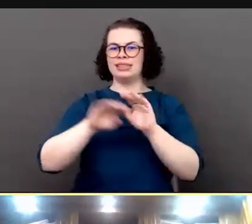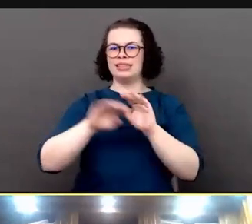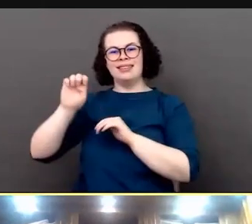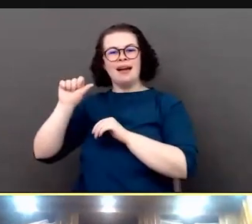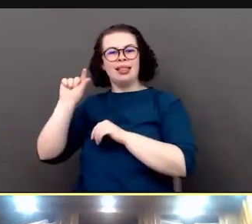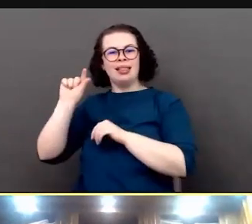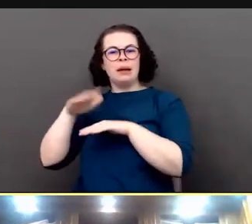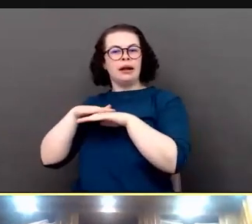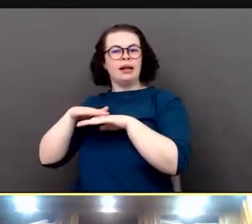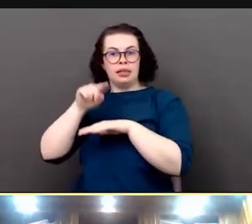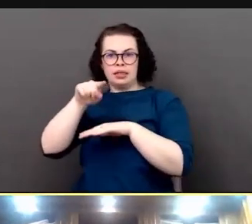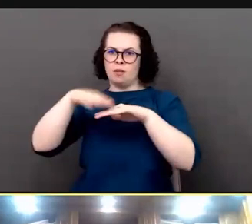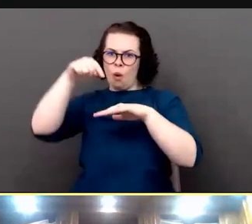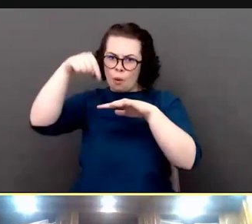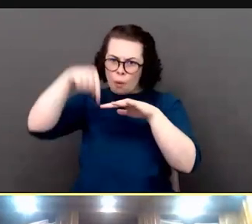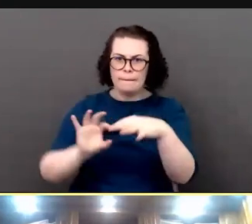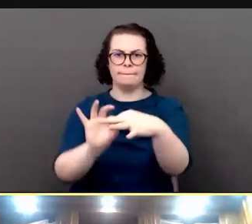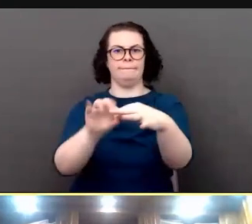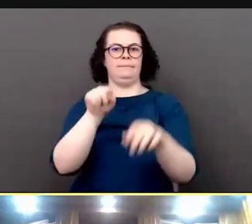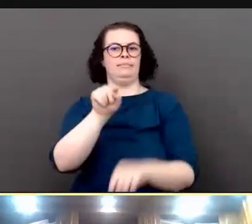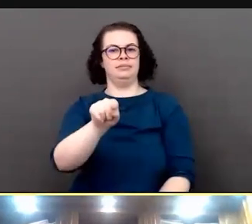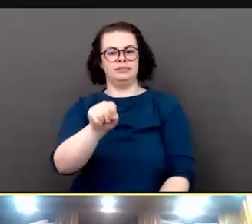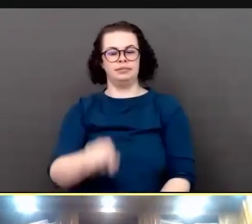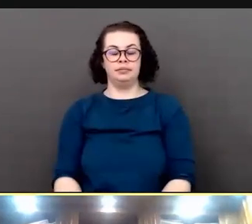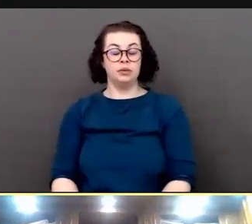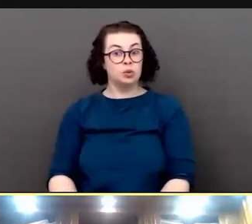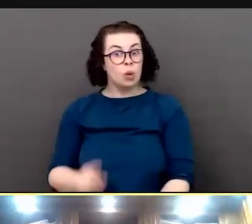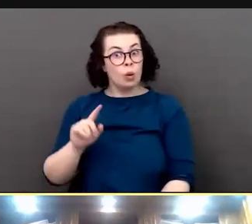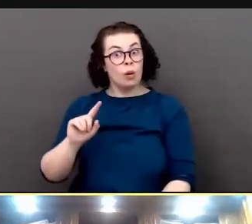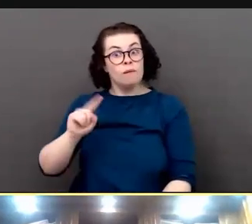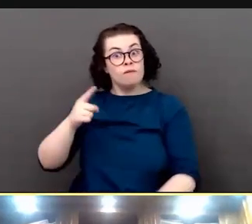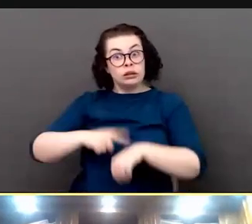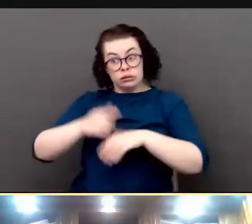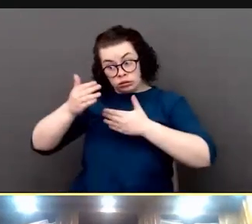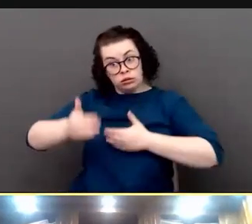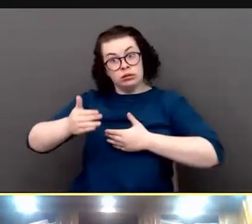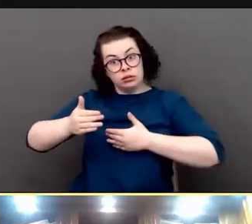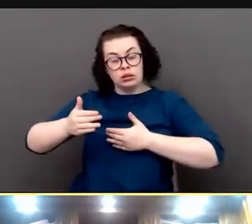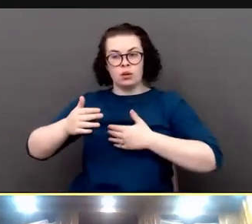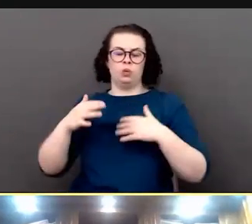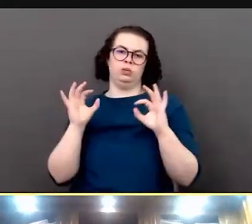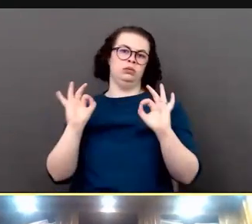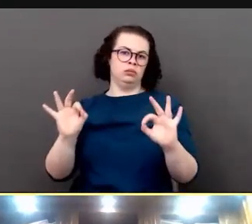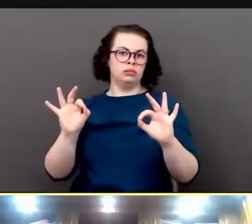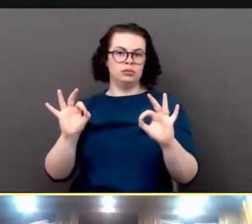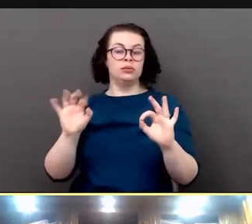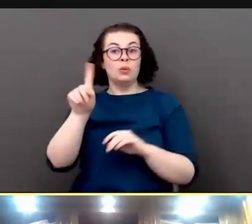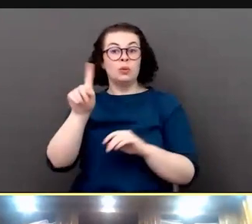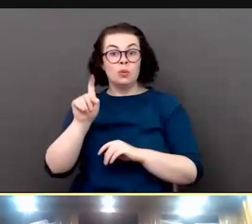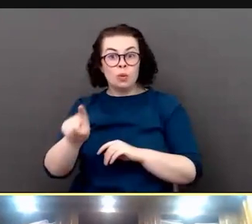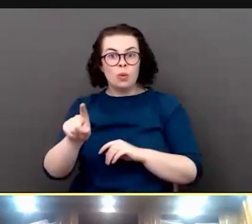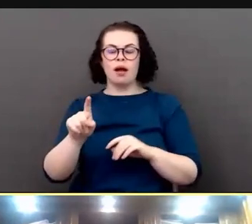first outcome of the mandate, because it justified this common approach towards building